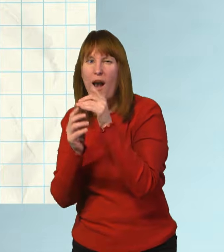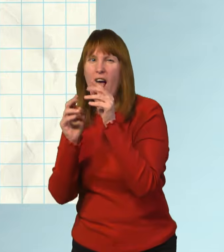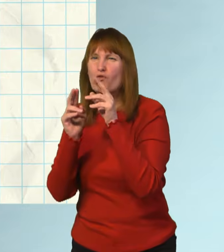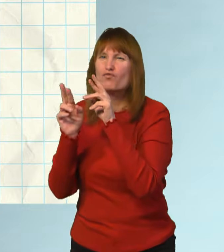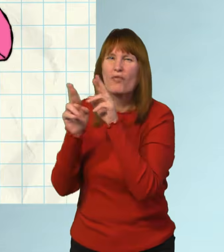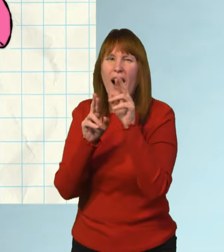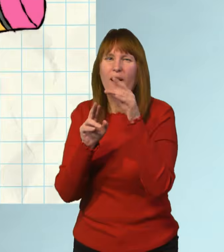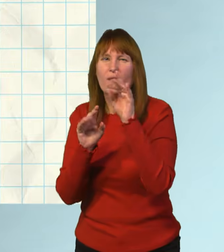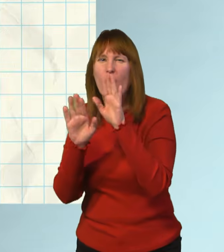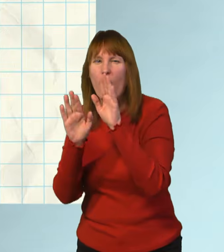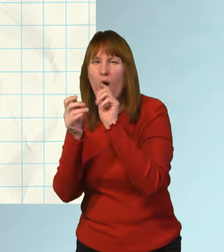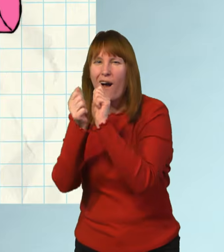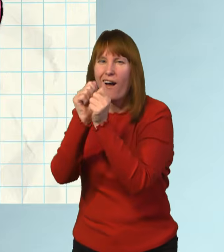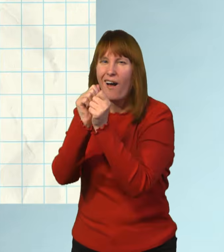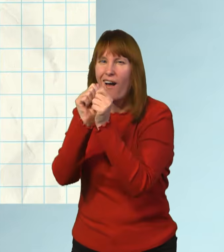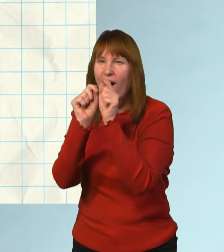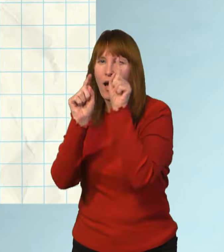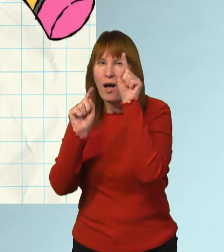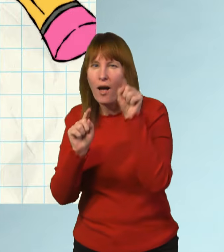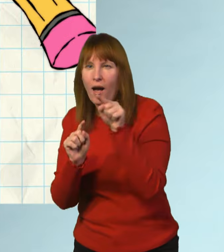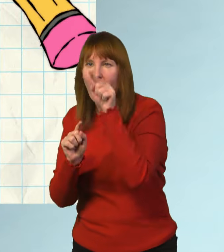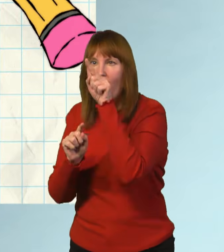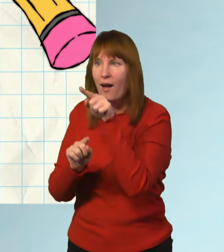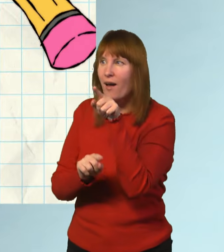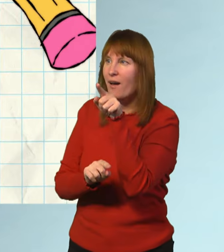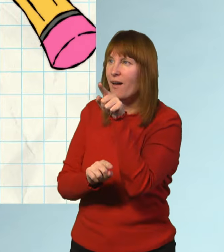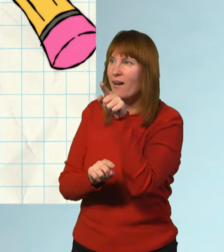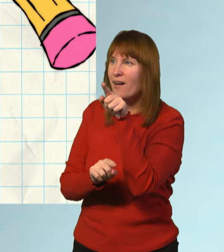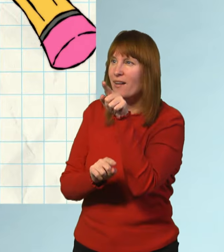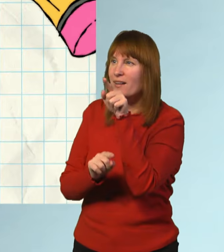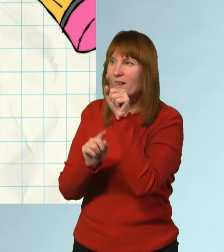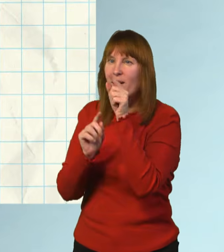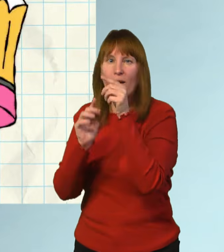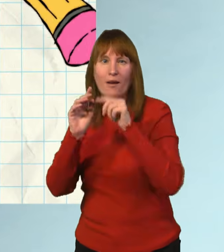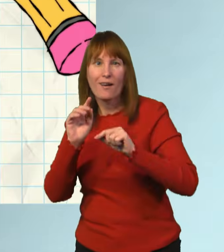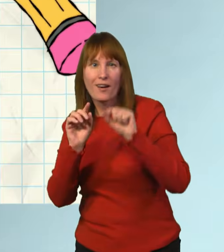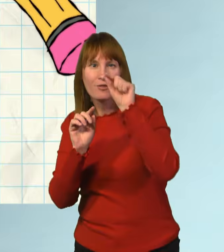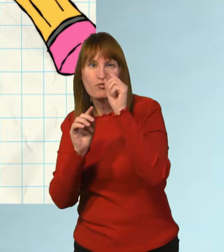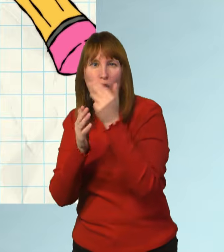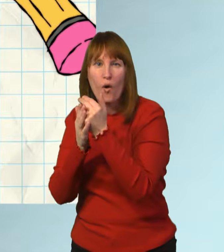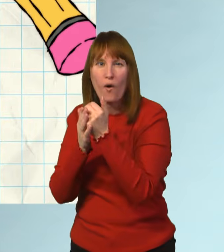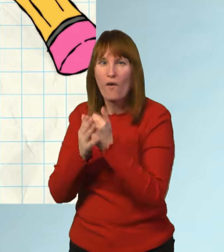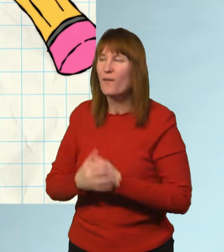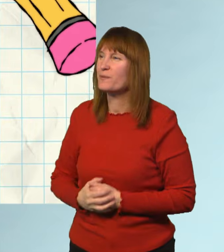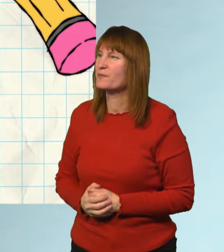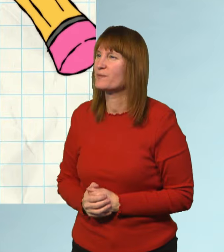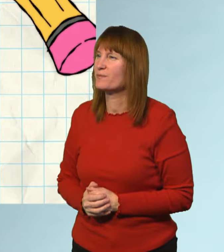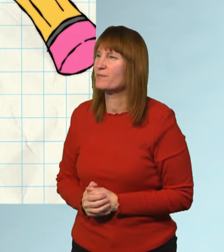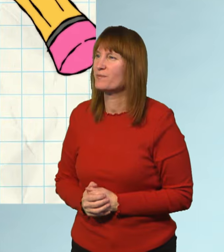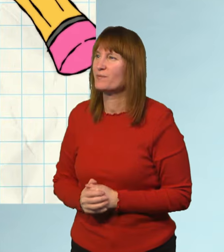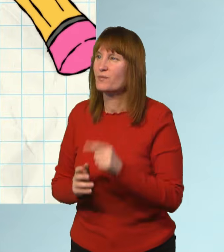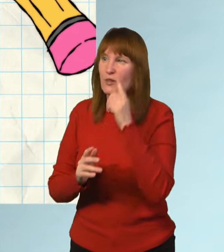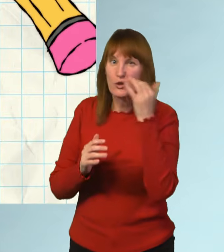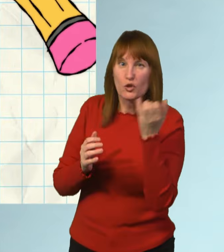and thin letter U with a handle at the bottom. If you hit it, it makes a musical note. So you can check if